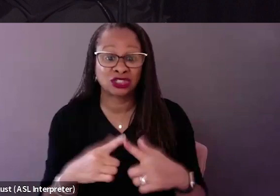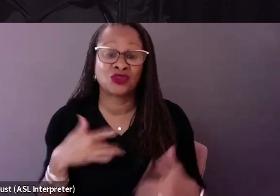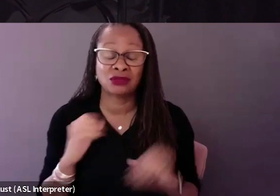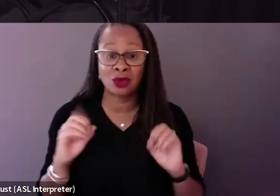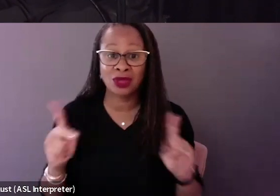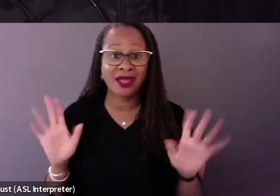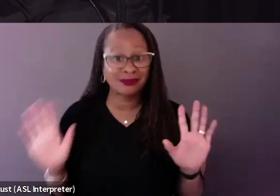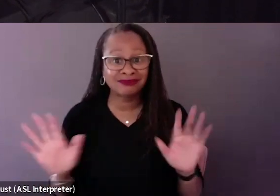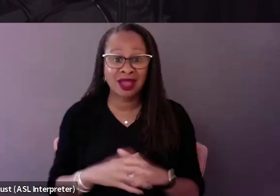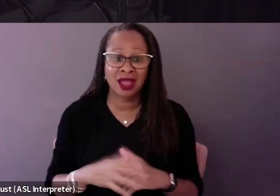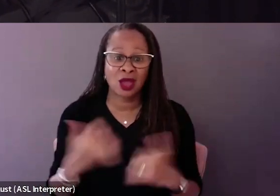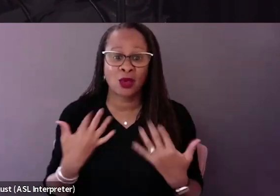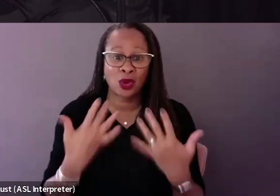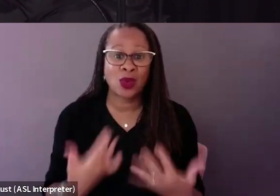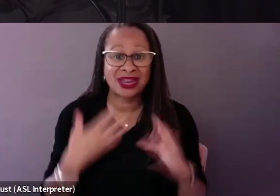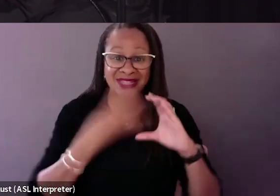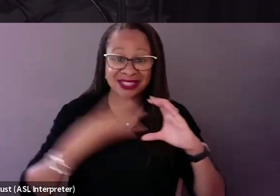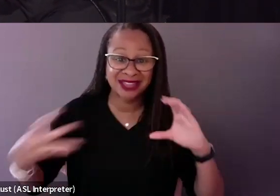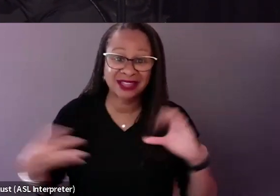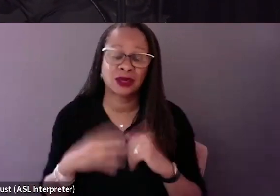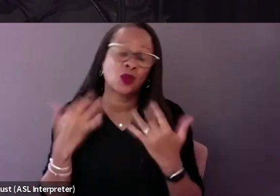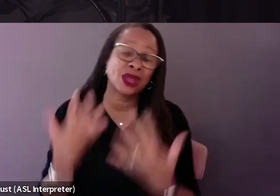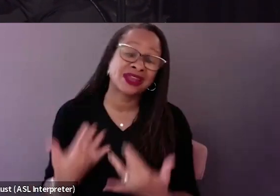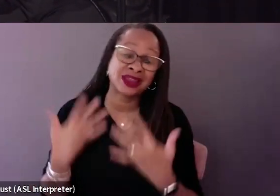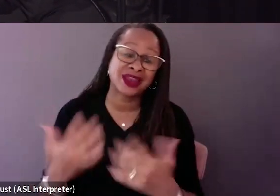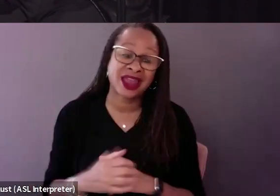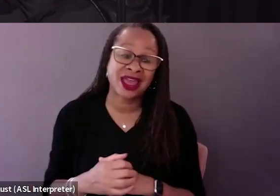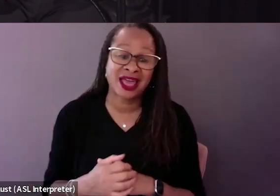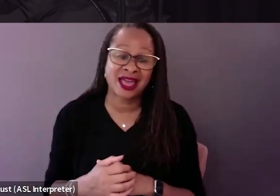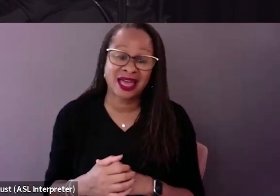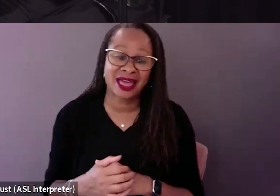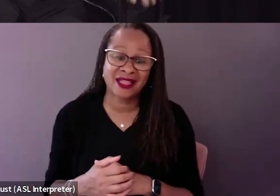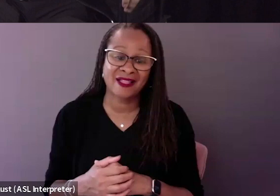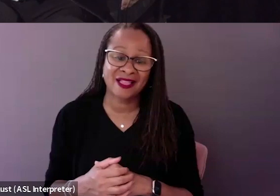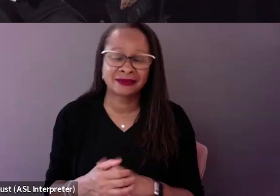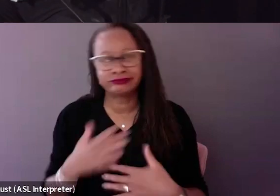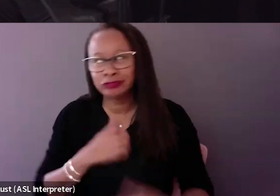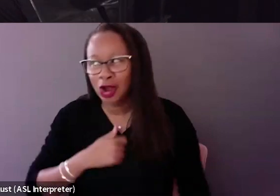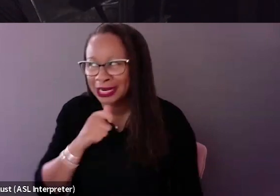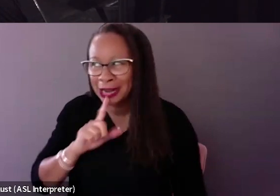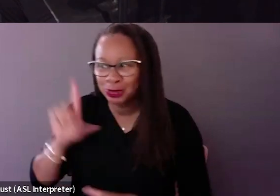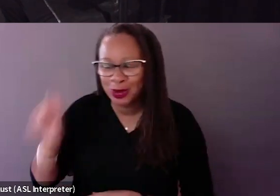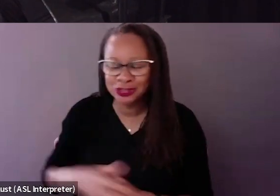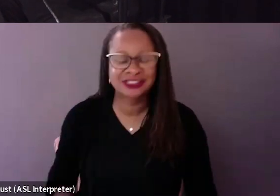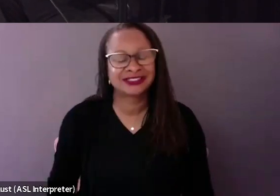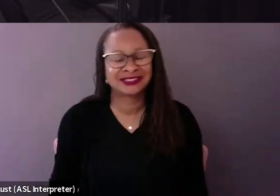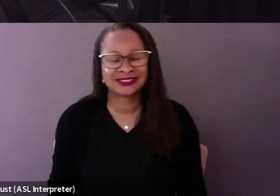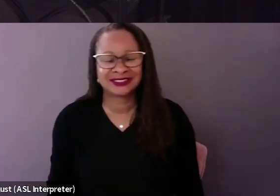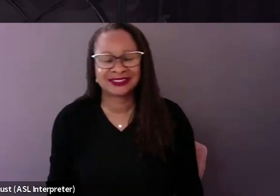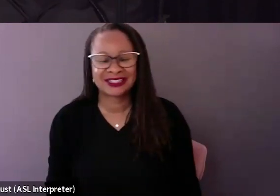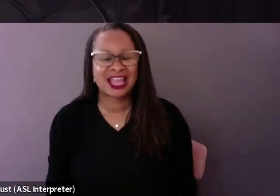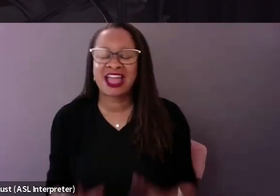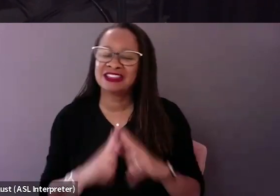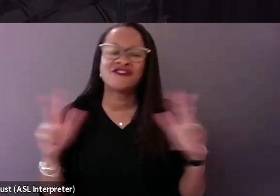were waiting at Sundance and waiting, and everyone, I'm sorry I didn't answer your question properly. No, but it was a